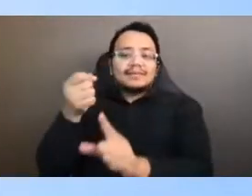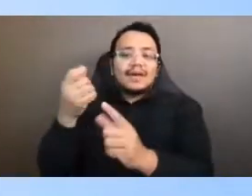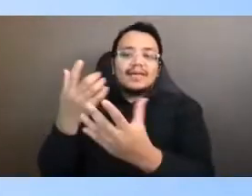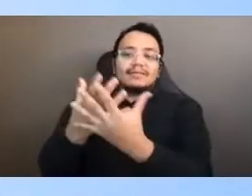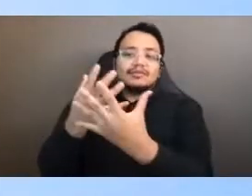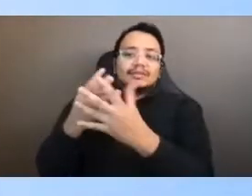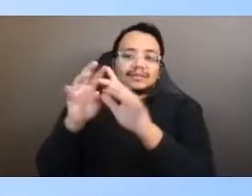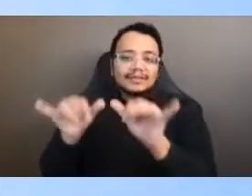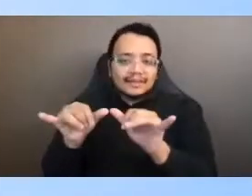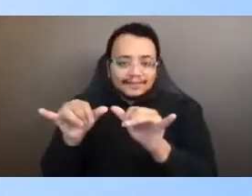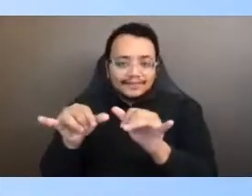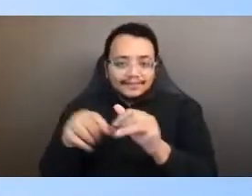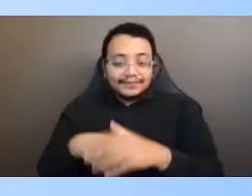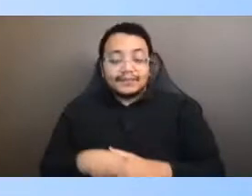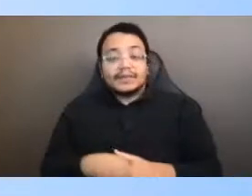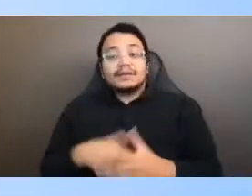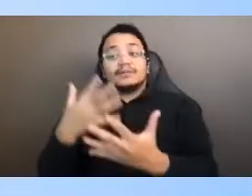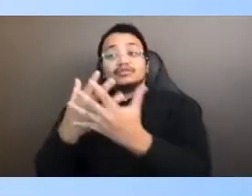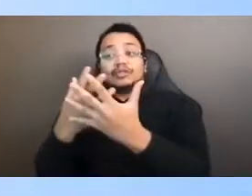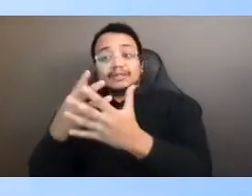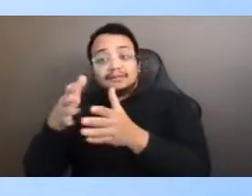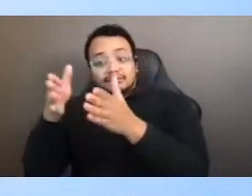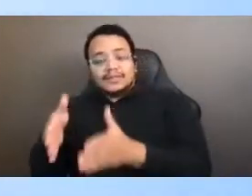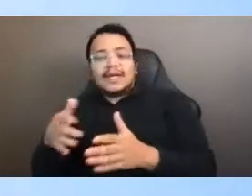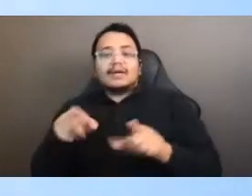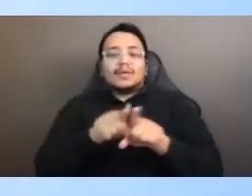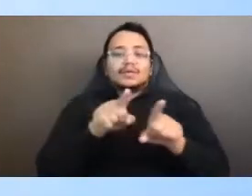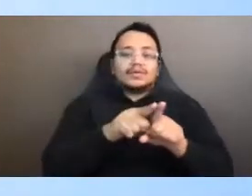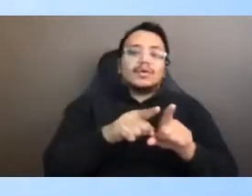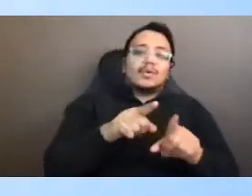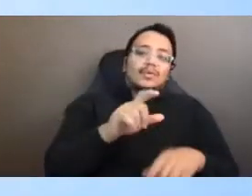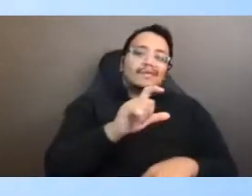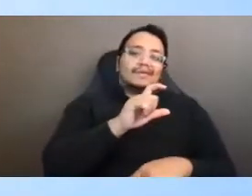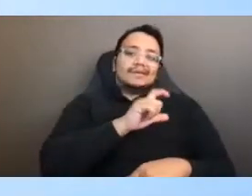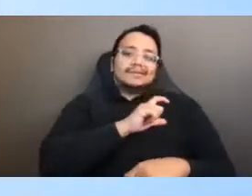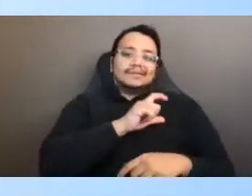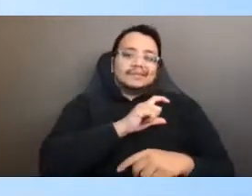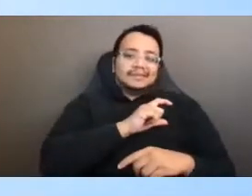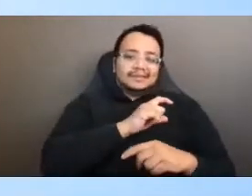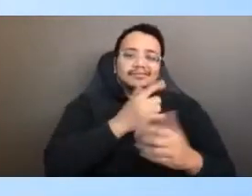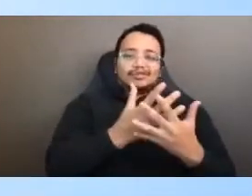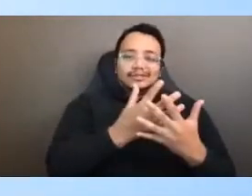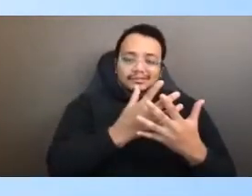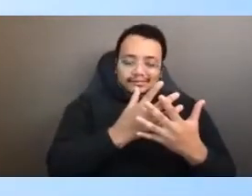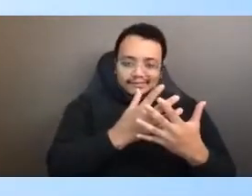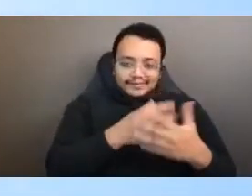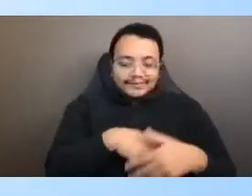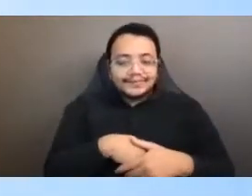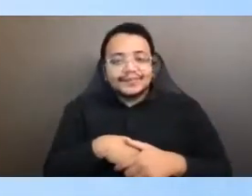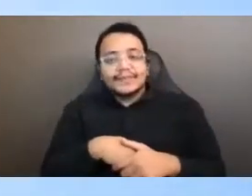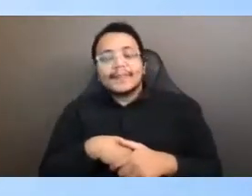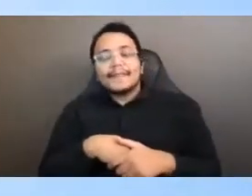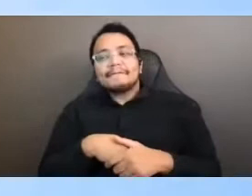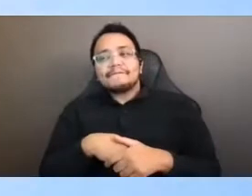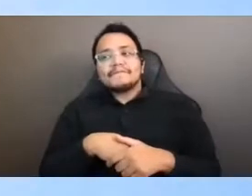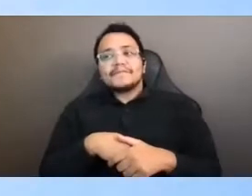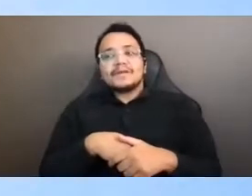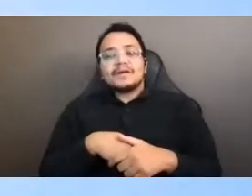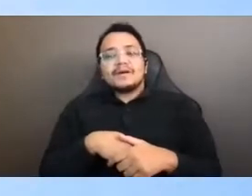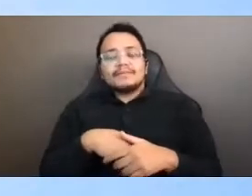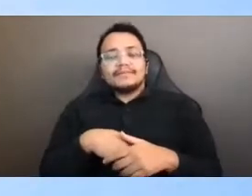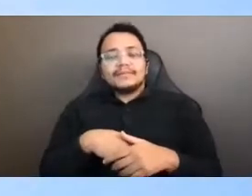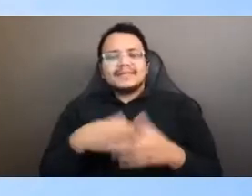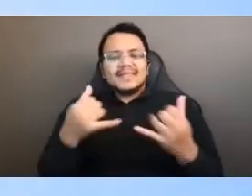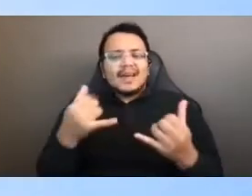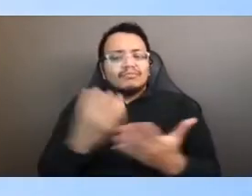staff. And speaking of correction staff, it would be just an honor to give moment and space